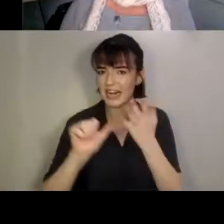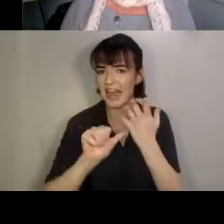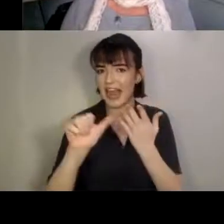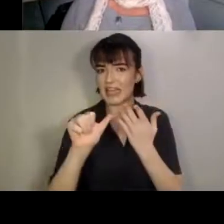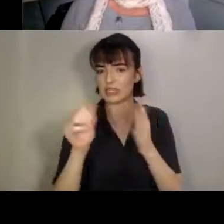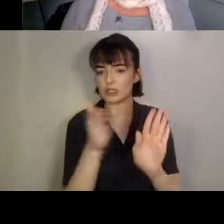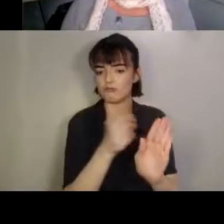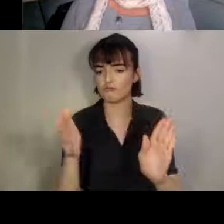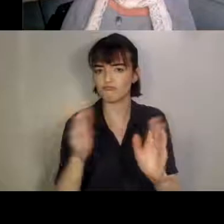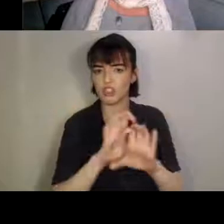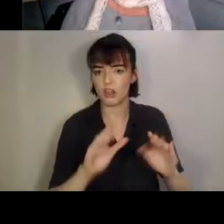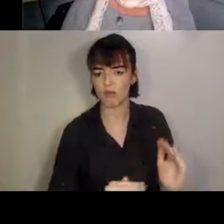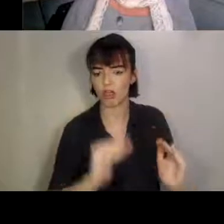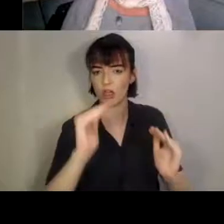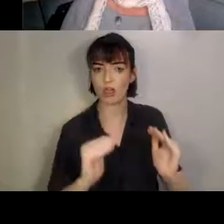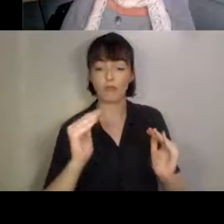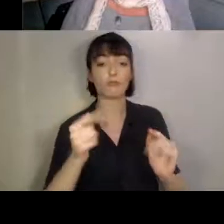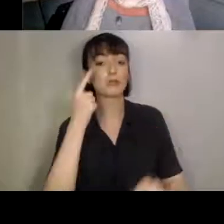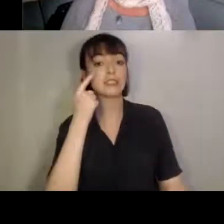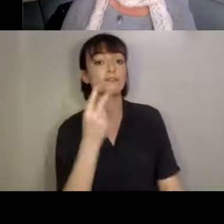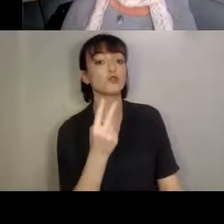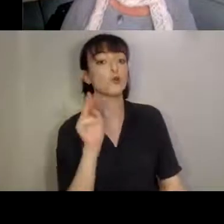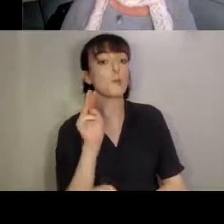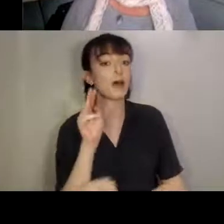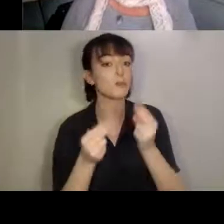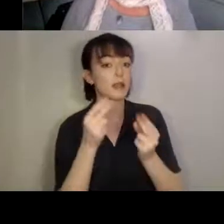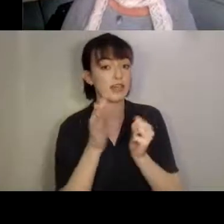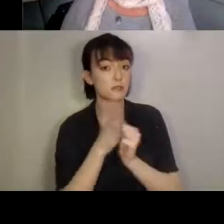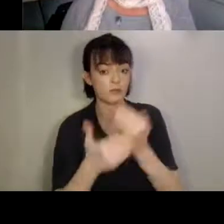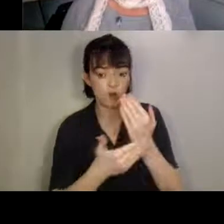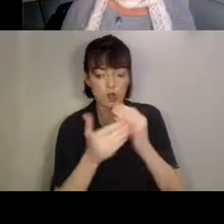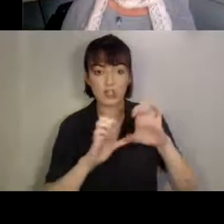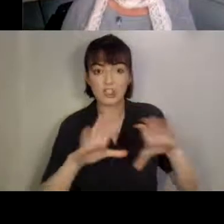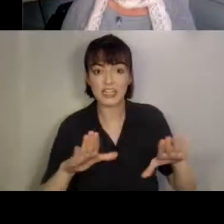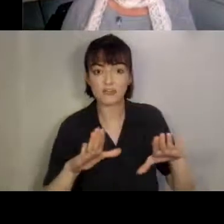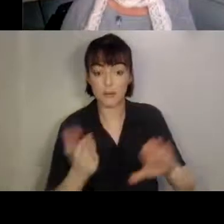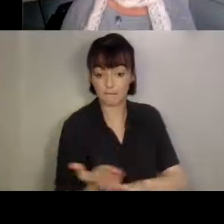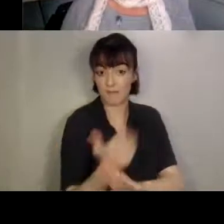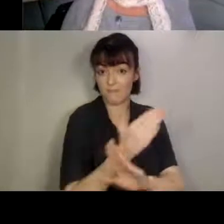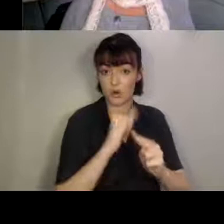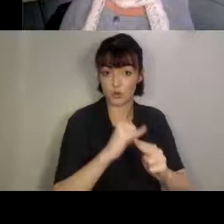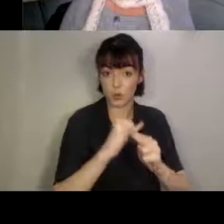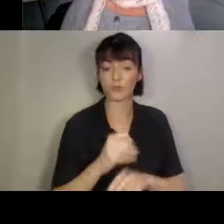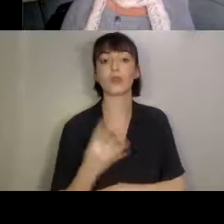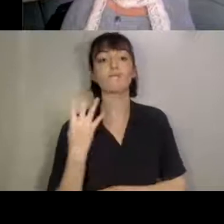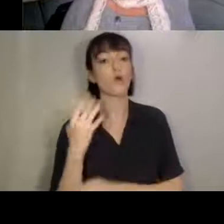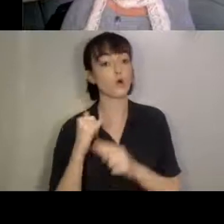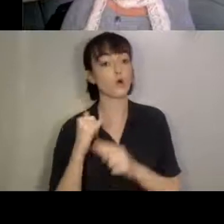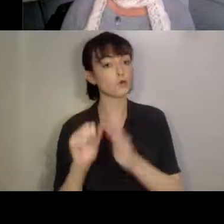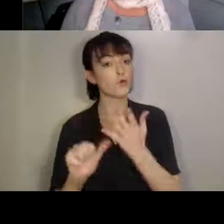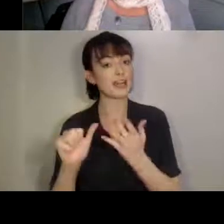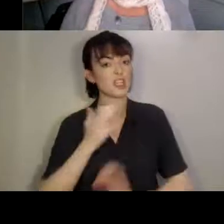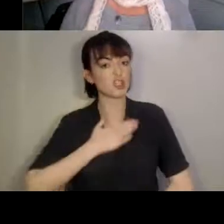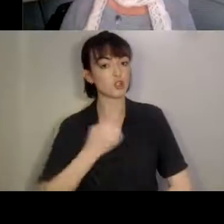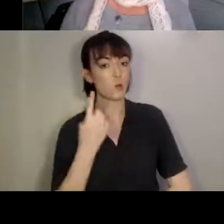2 potential assessments for preschool children. There are 4 for primary age, and there's only 1 for secondary